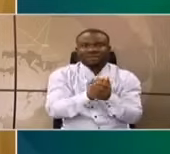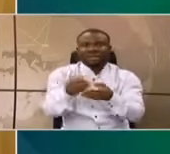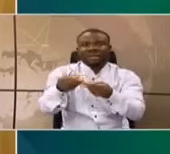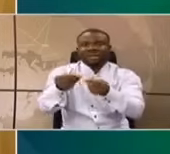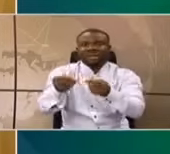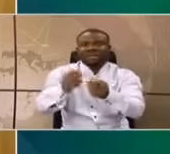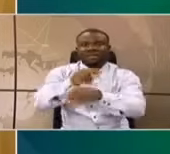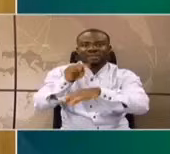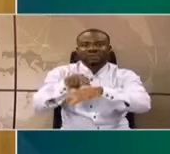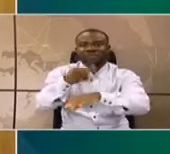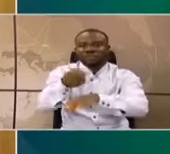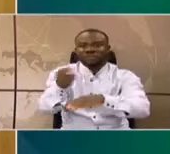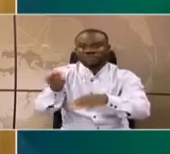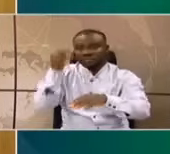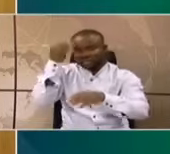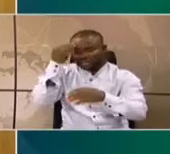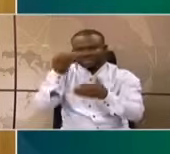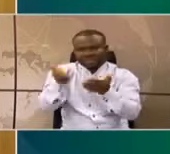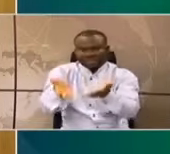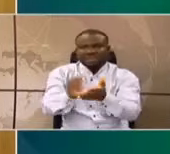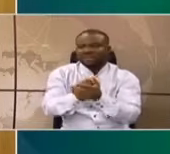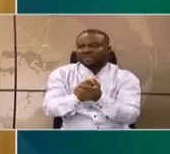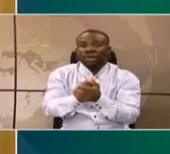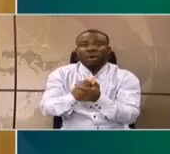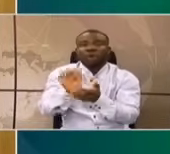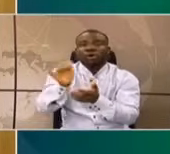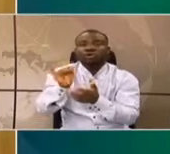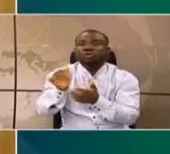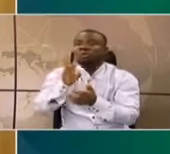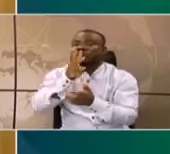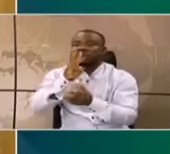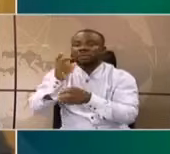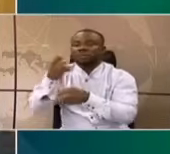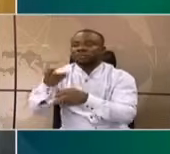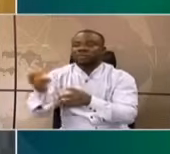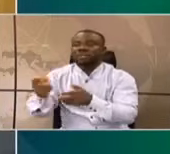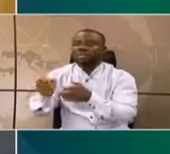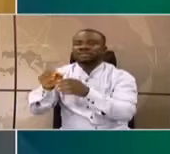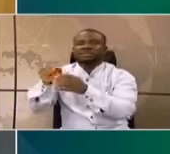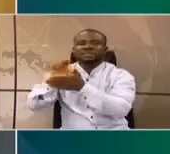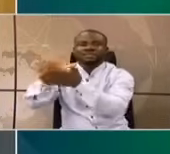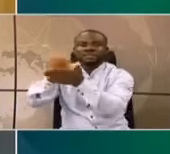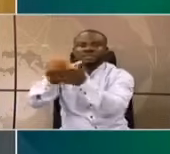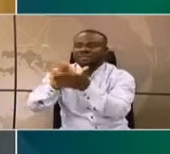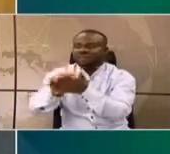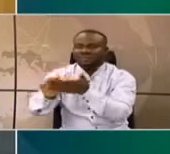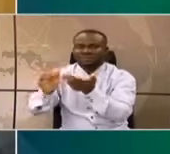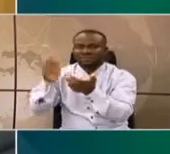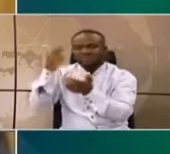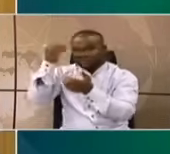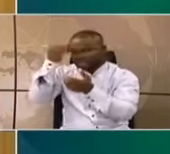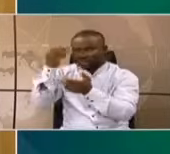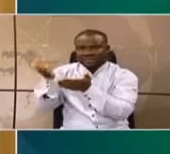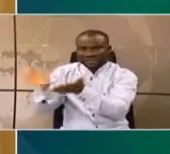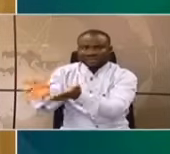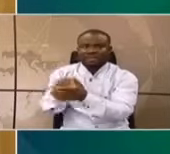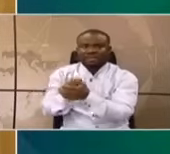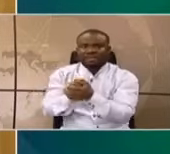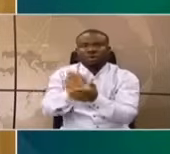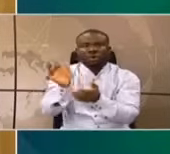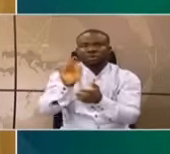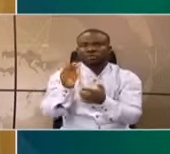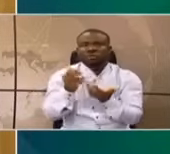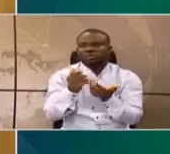Resources. The Minister for Water Resources and Sanitation. Eminent Ghanaians. Responsible